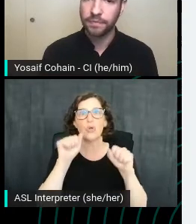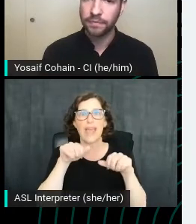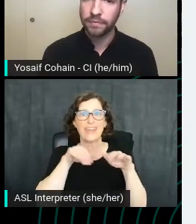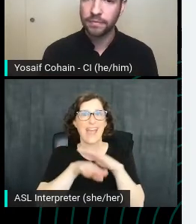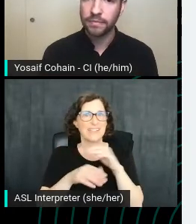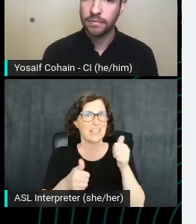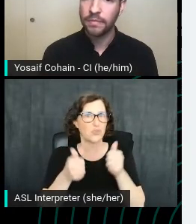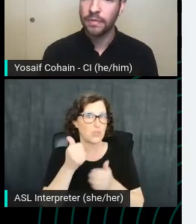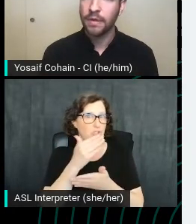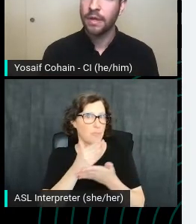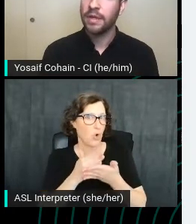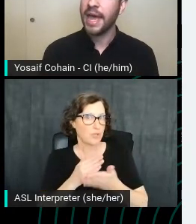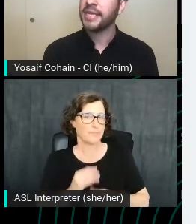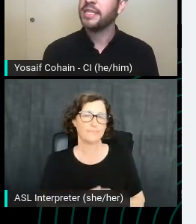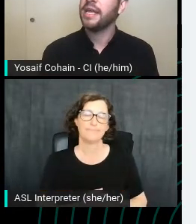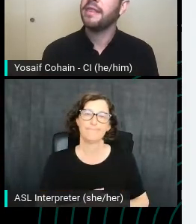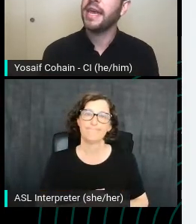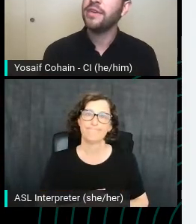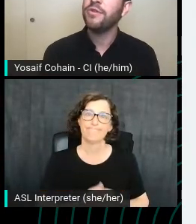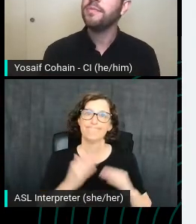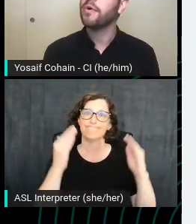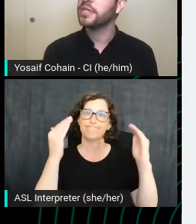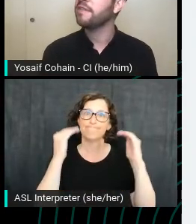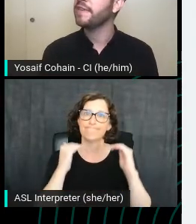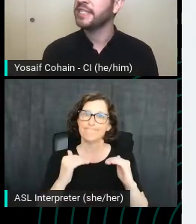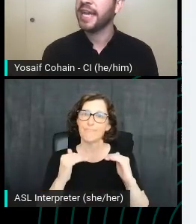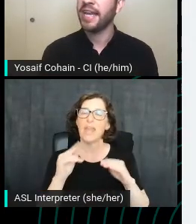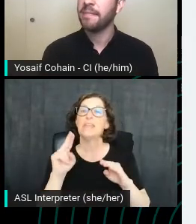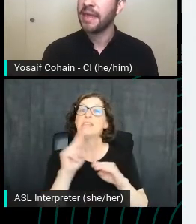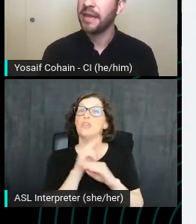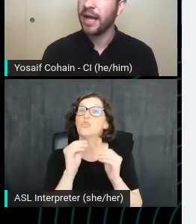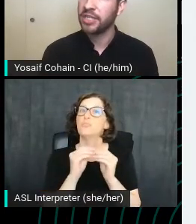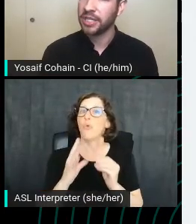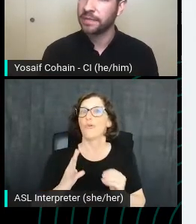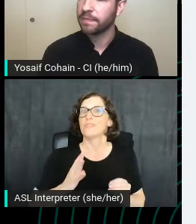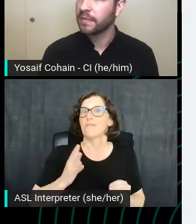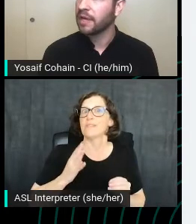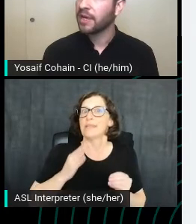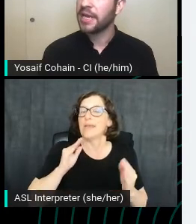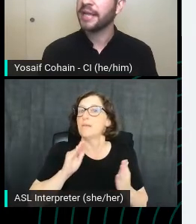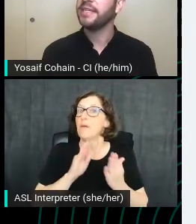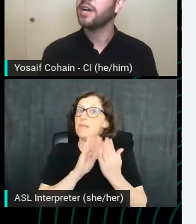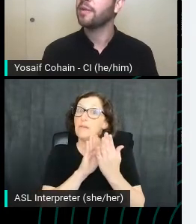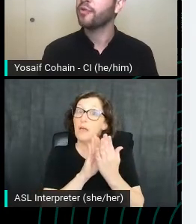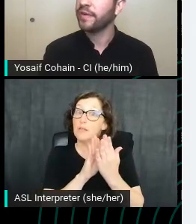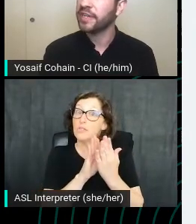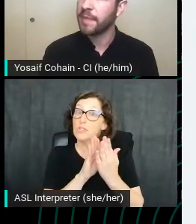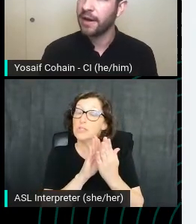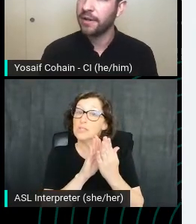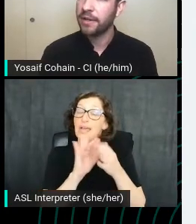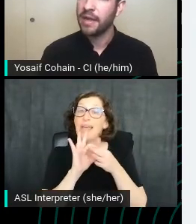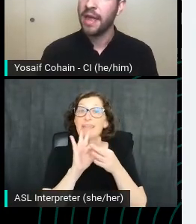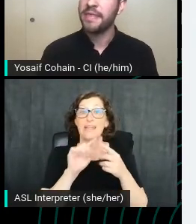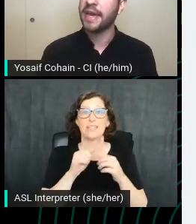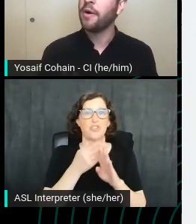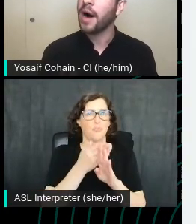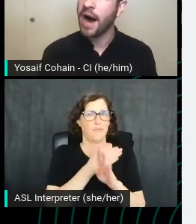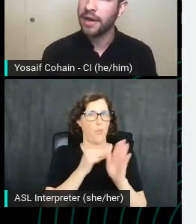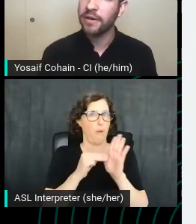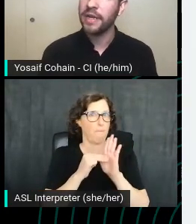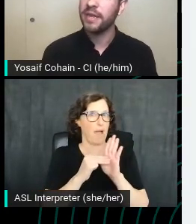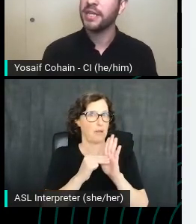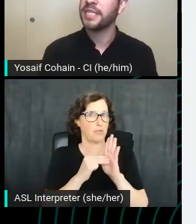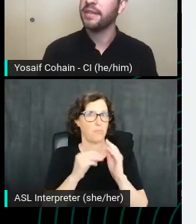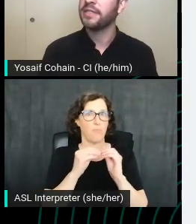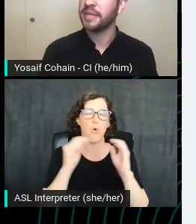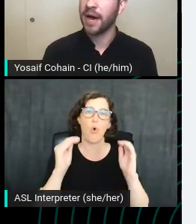it. Next, they use more sophisticated methodologies. Connecting to our previous model, they go